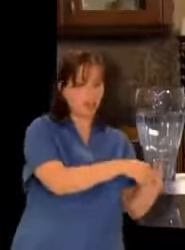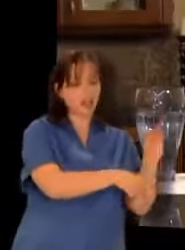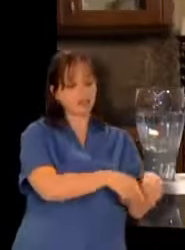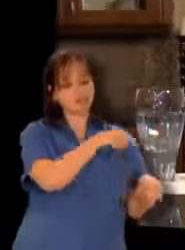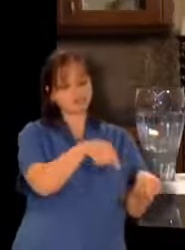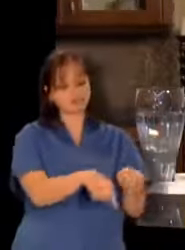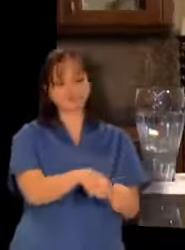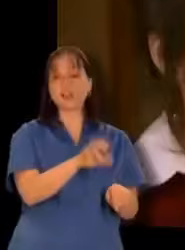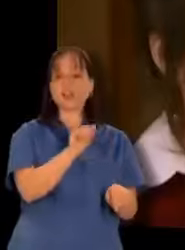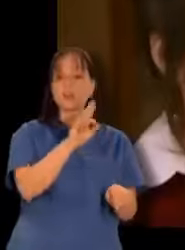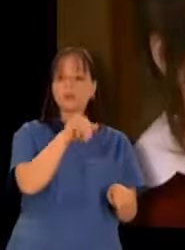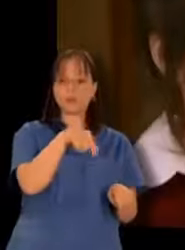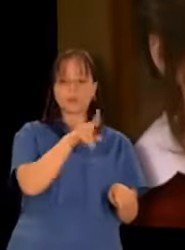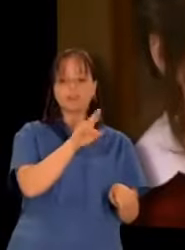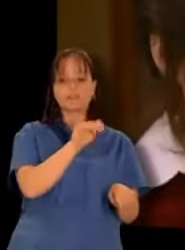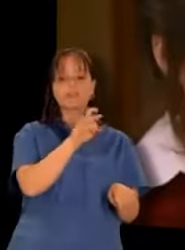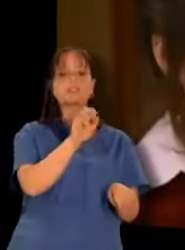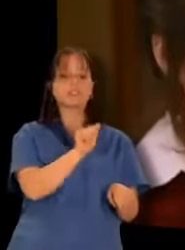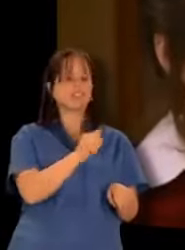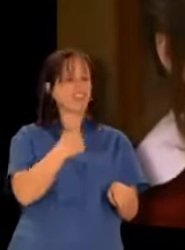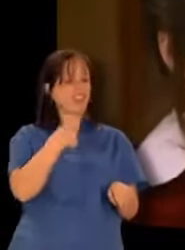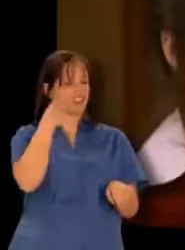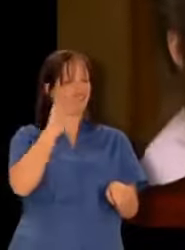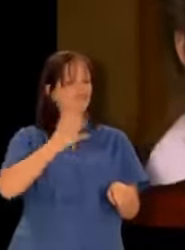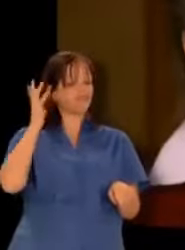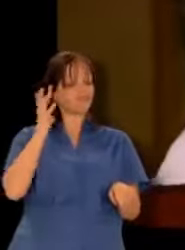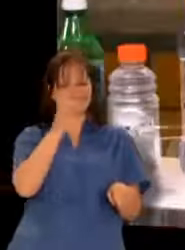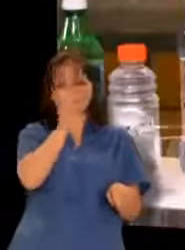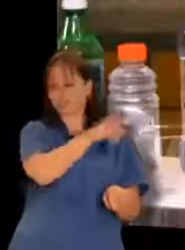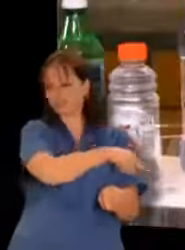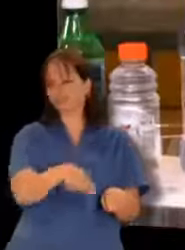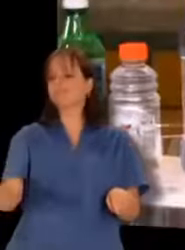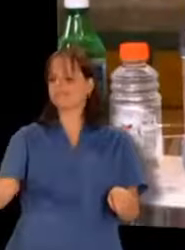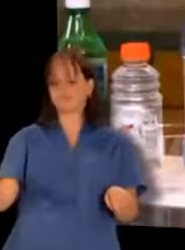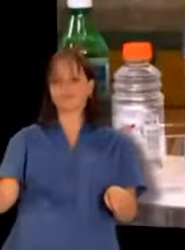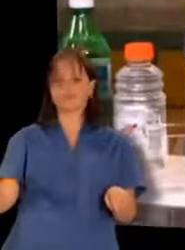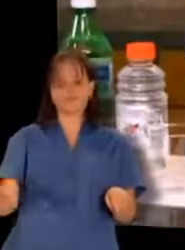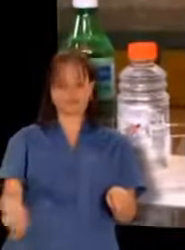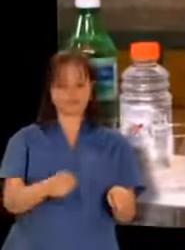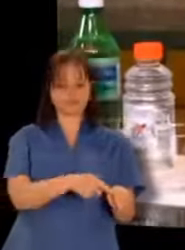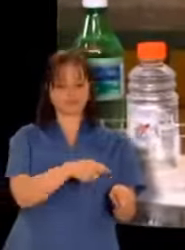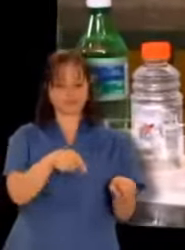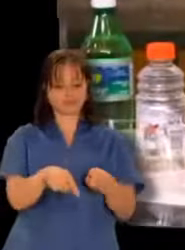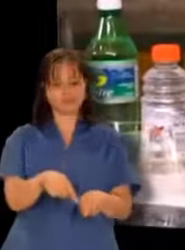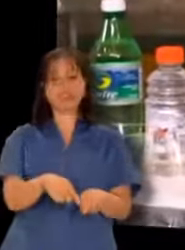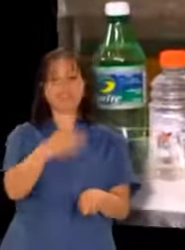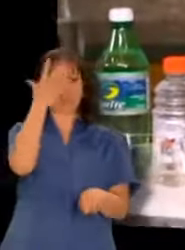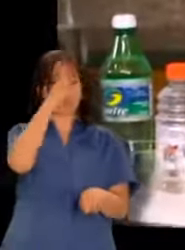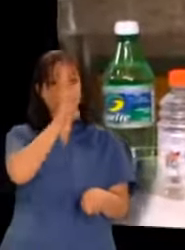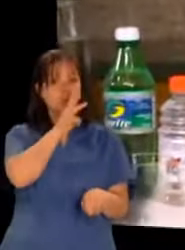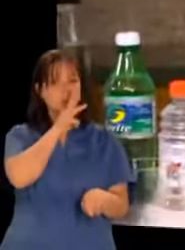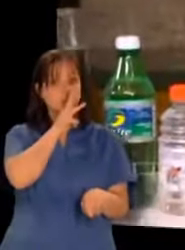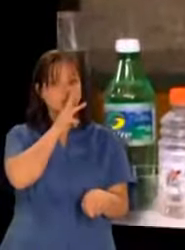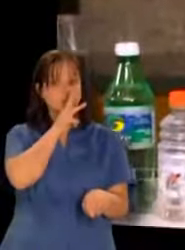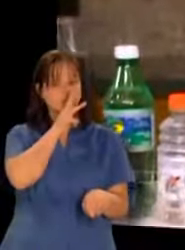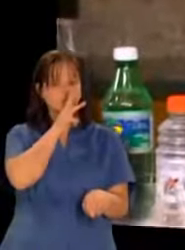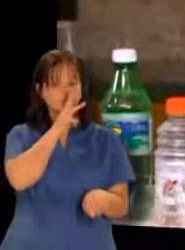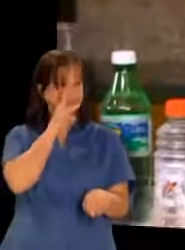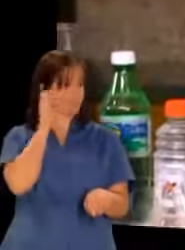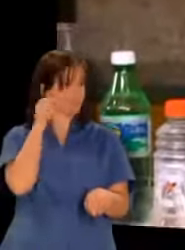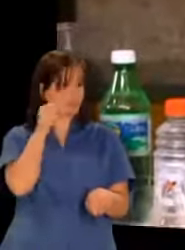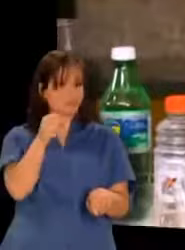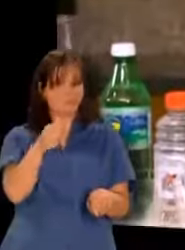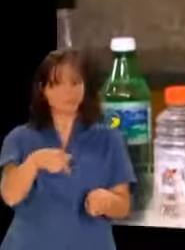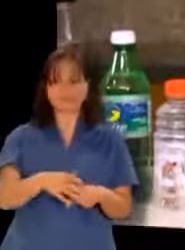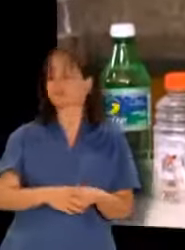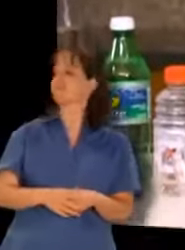Aquafina? Yes. I think I used to drink all of these. And how about Smart Water? Yes? My